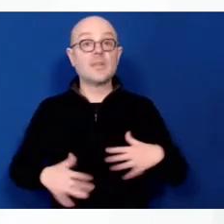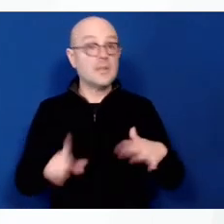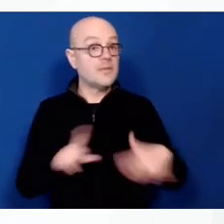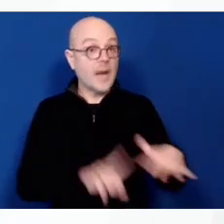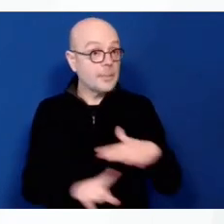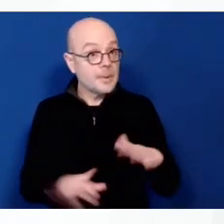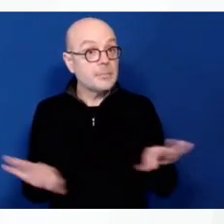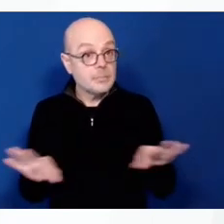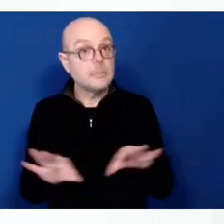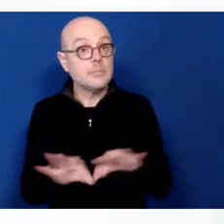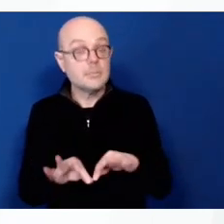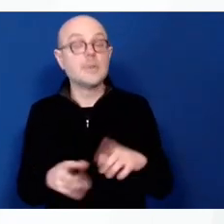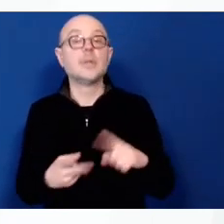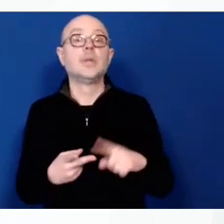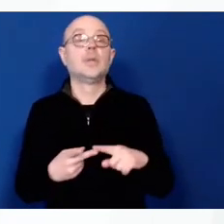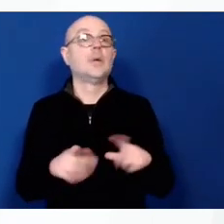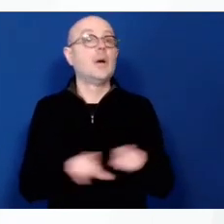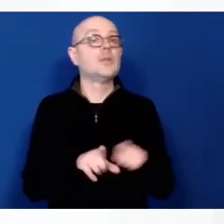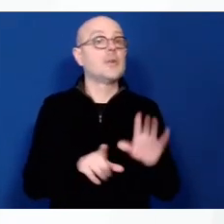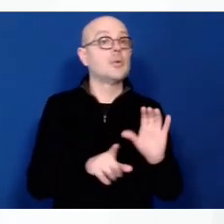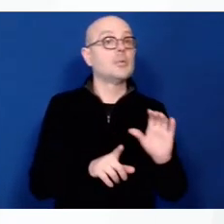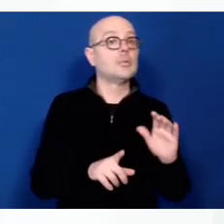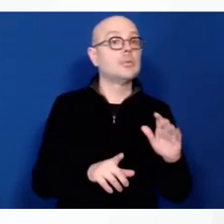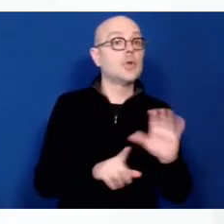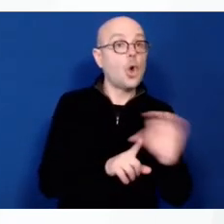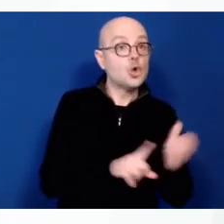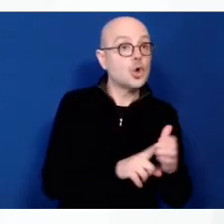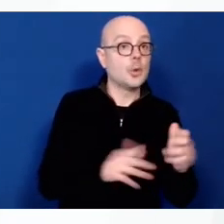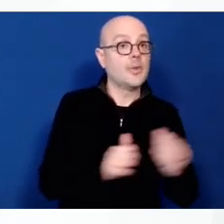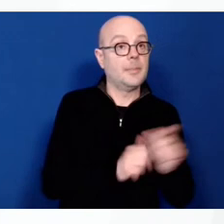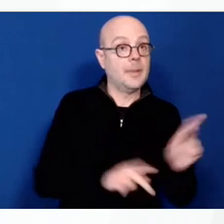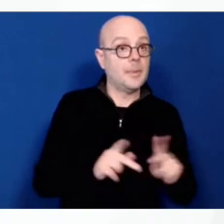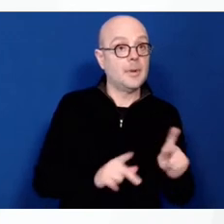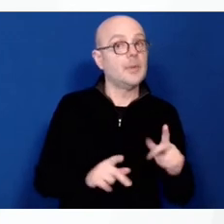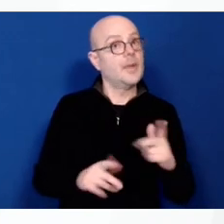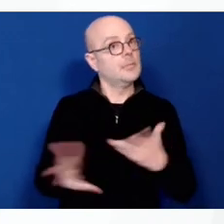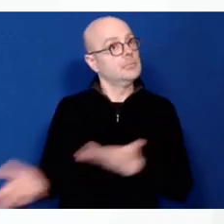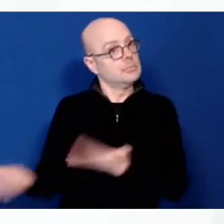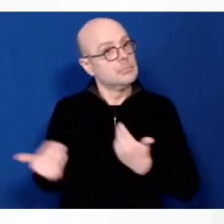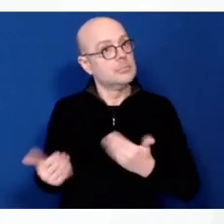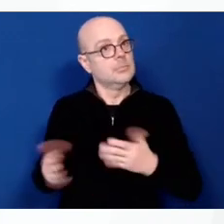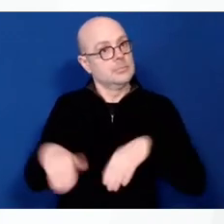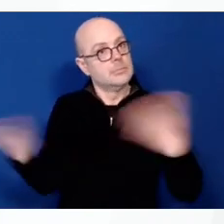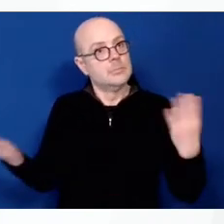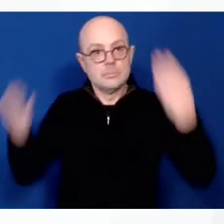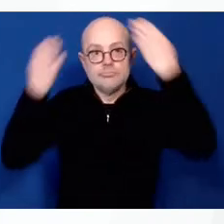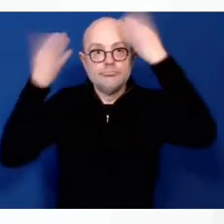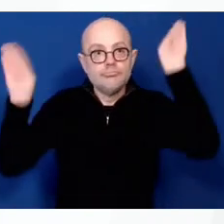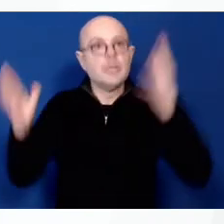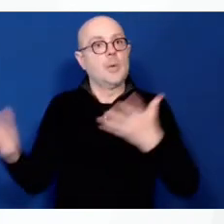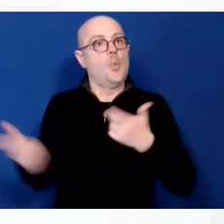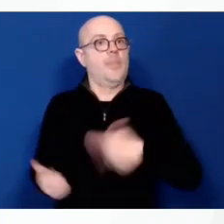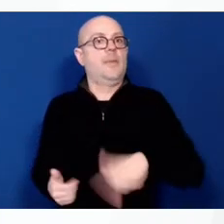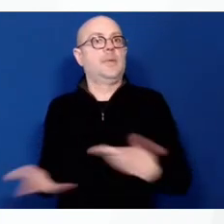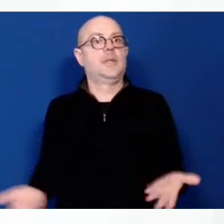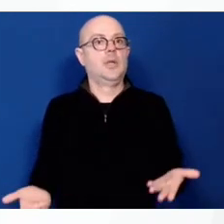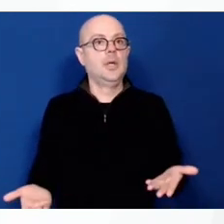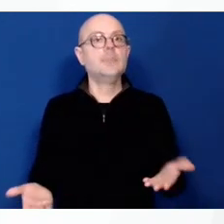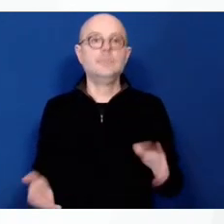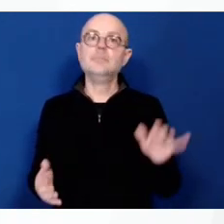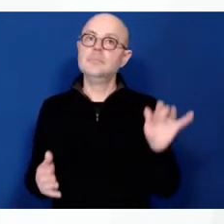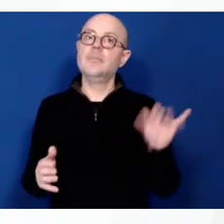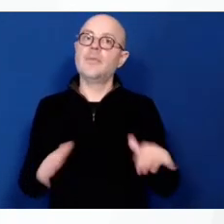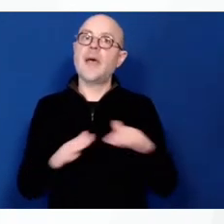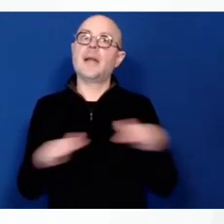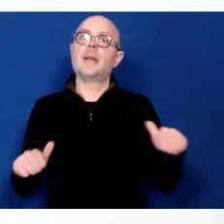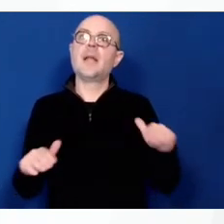cultures, that suggest we wanted them here, and indeed we have prepared for them to be here. It will take that level of intentionality for